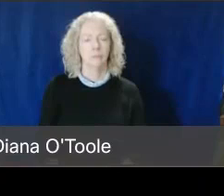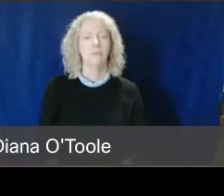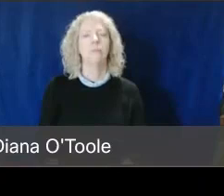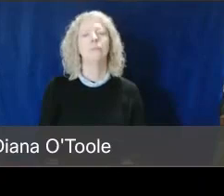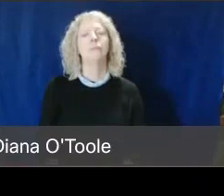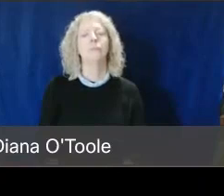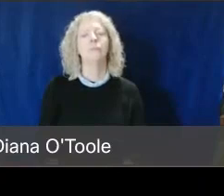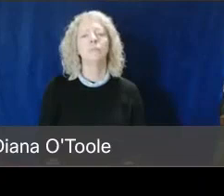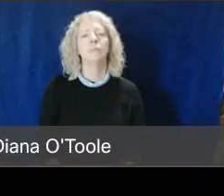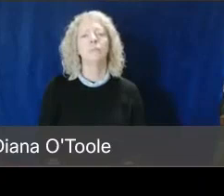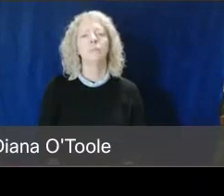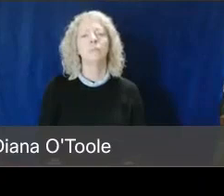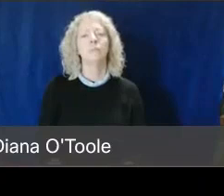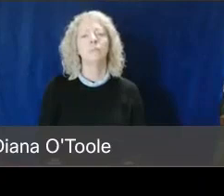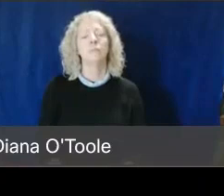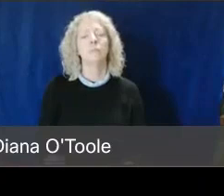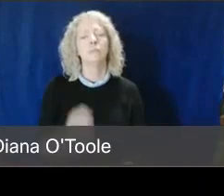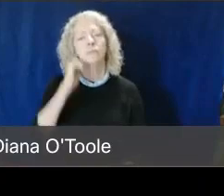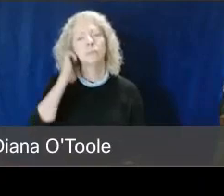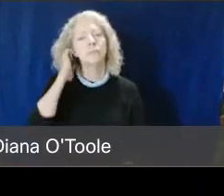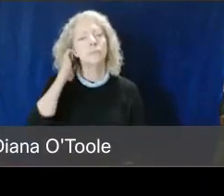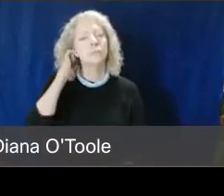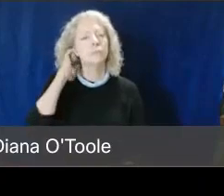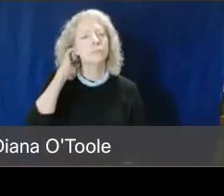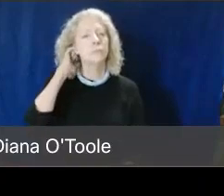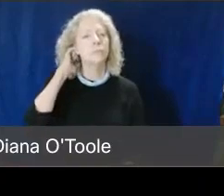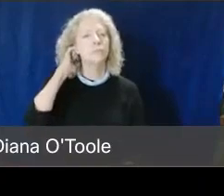So a big shout out to Student Life for a job well done.